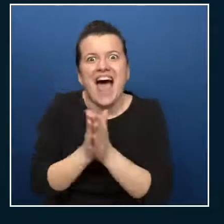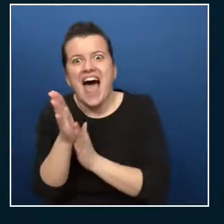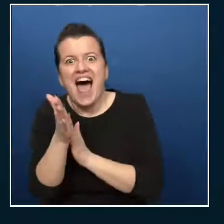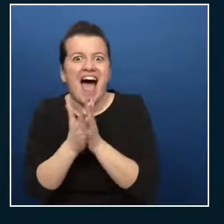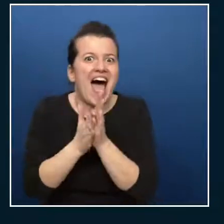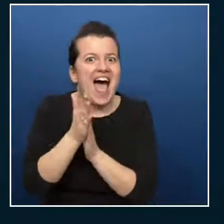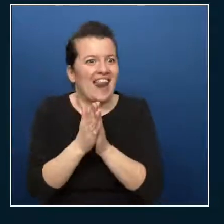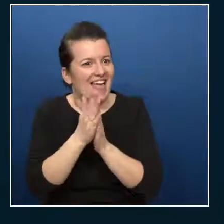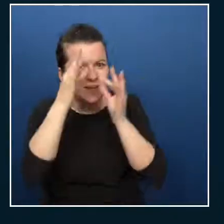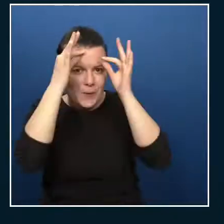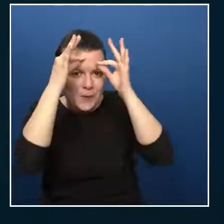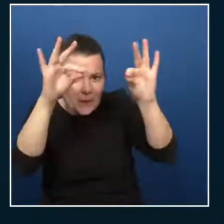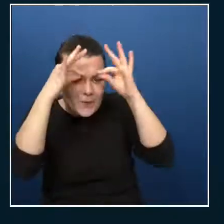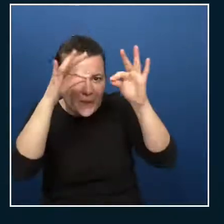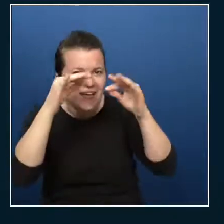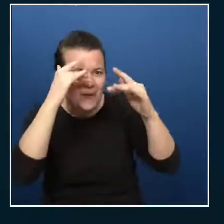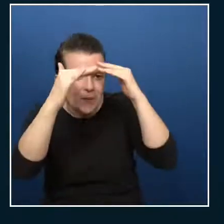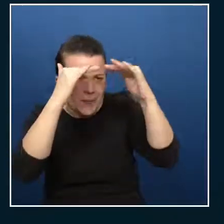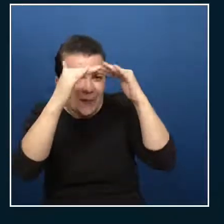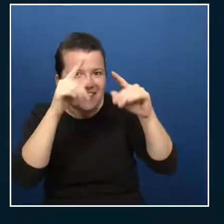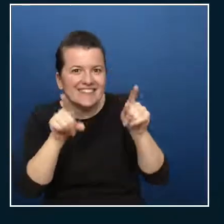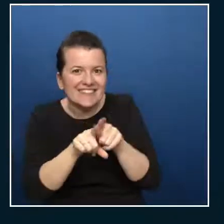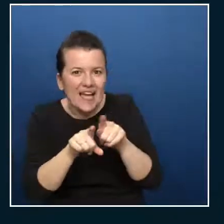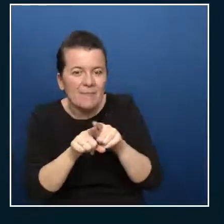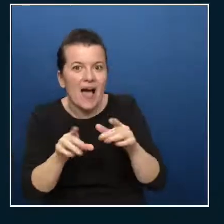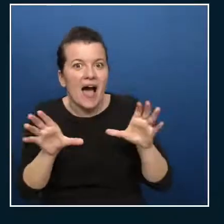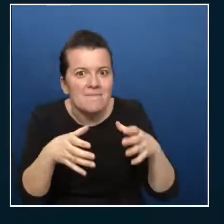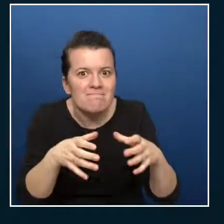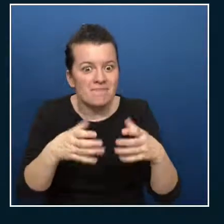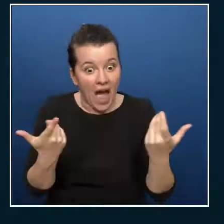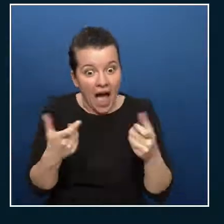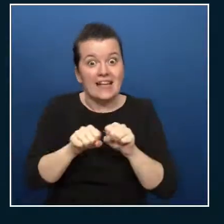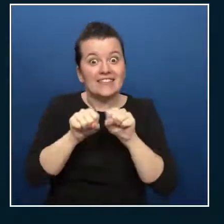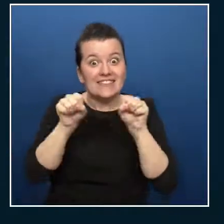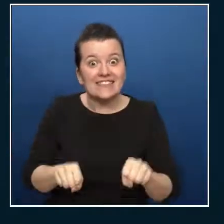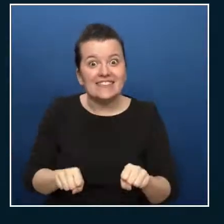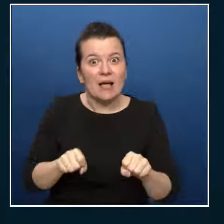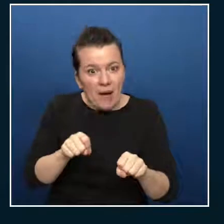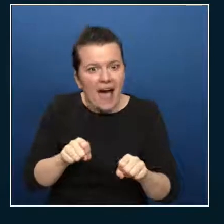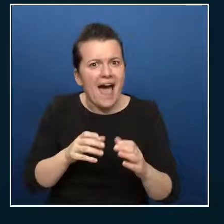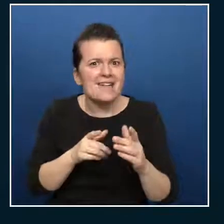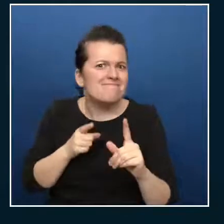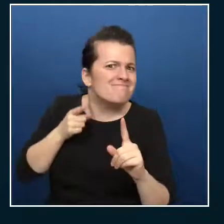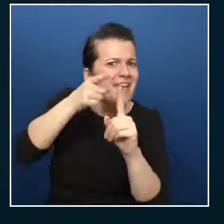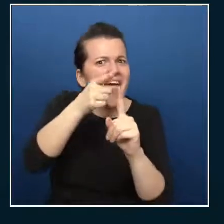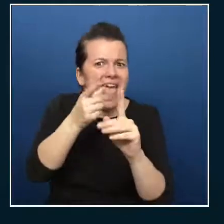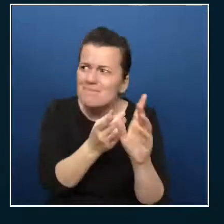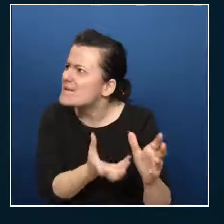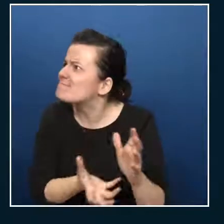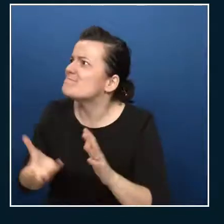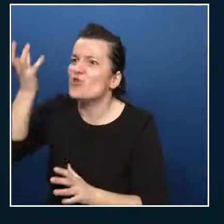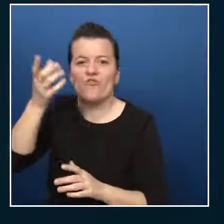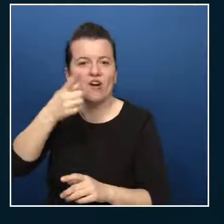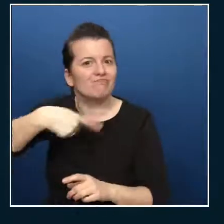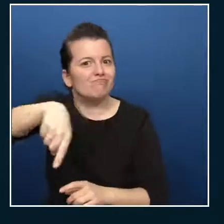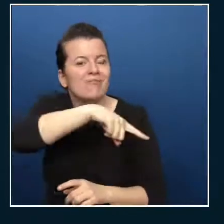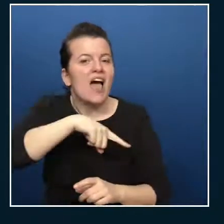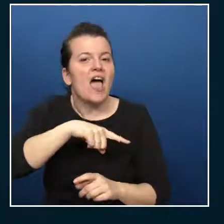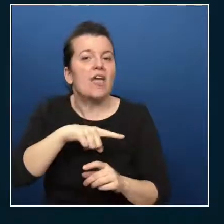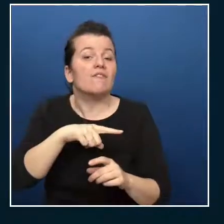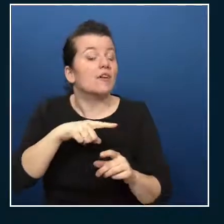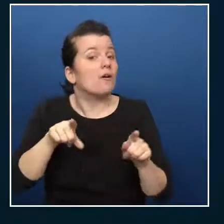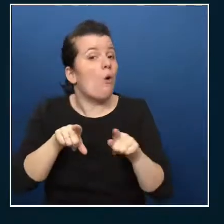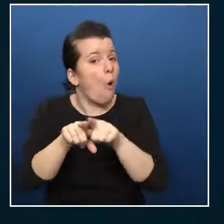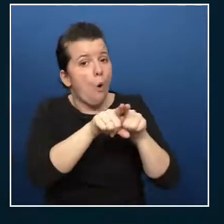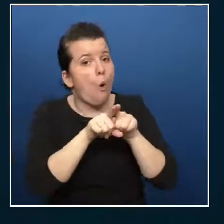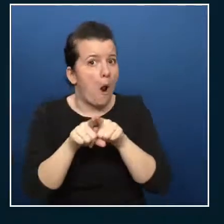like improving the system and move it up to the cloud. But it was both. The advantage